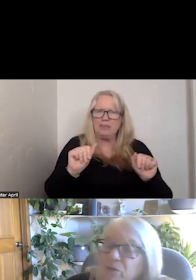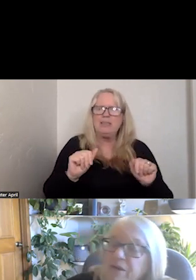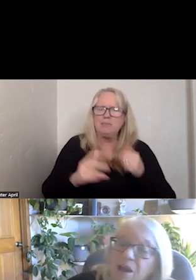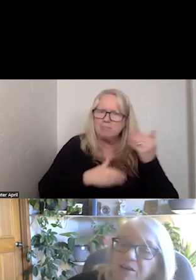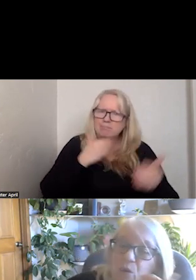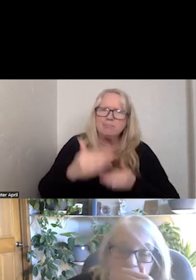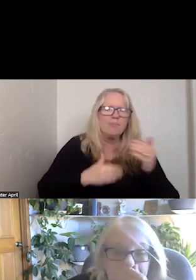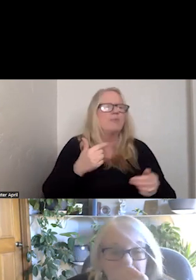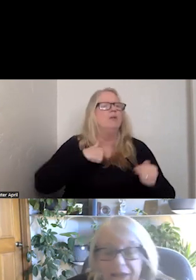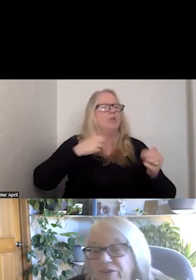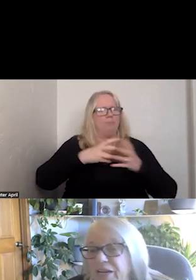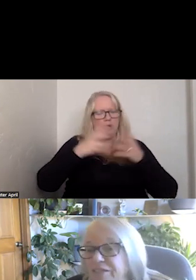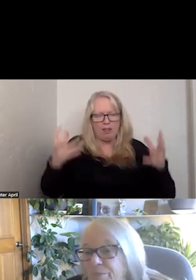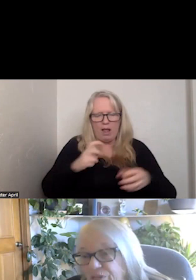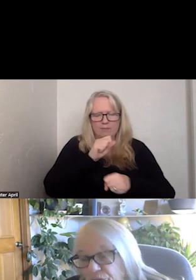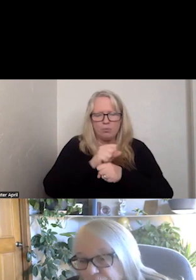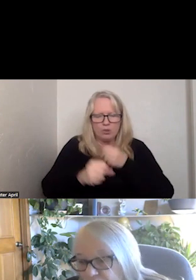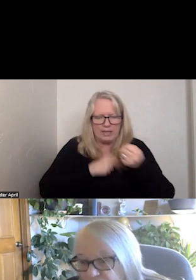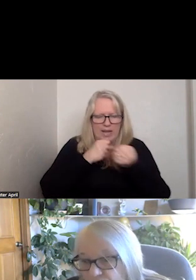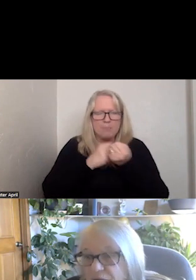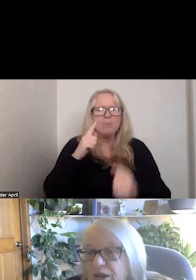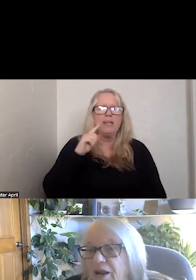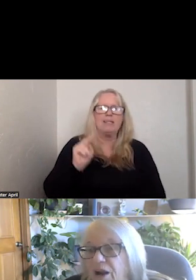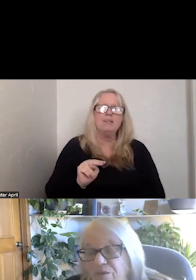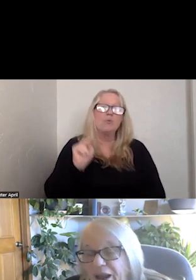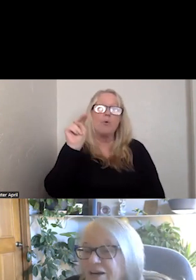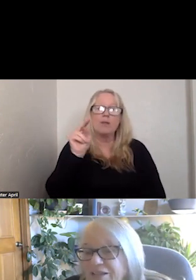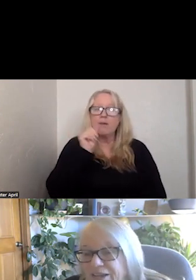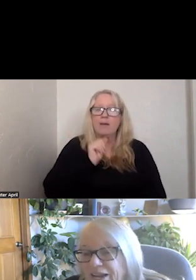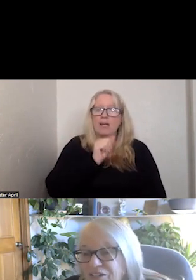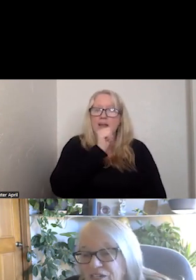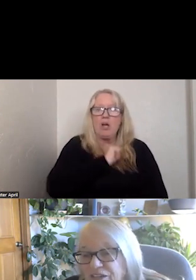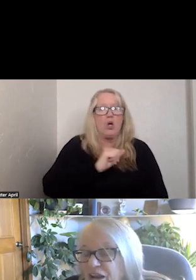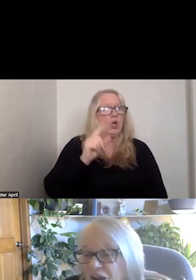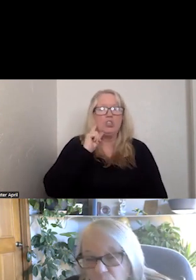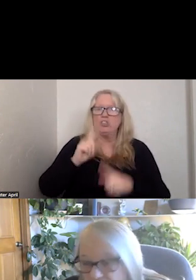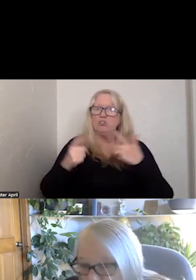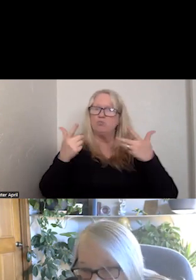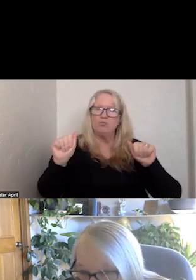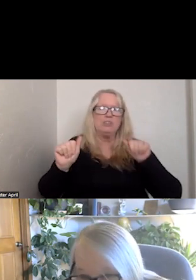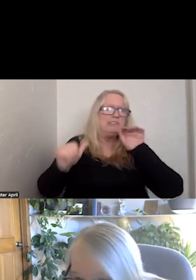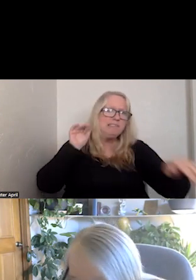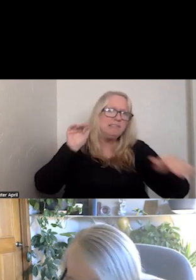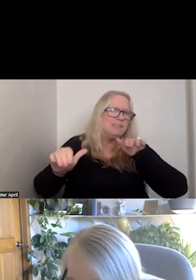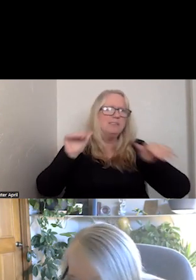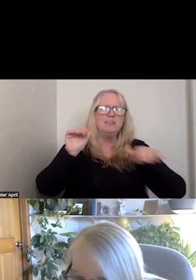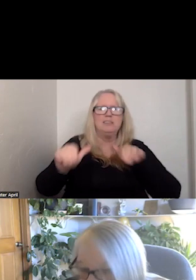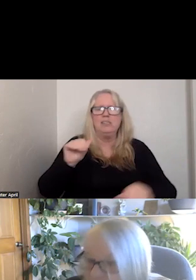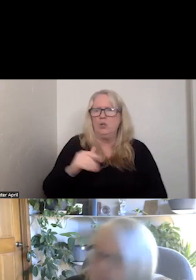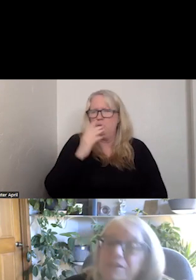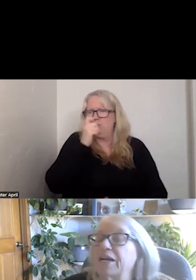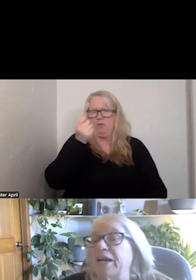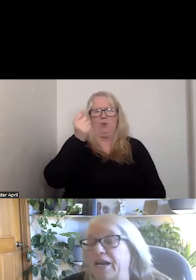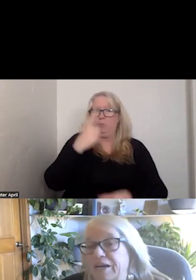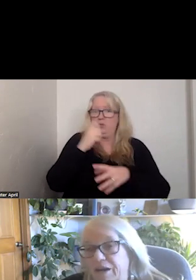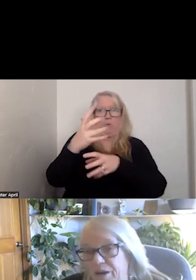so I'm doing a lot of work, and the advocates up in Northern Arizona are rattling the cages. We don't get what Maricopa County